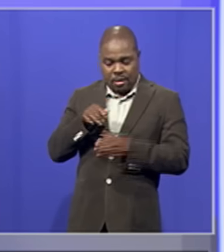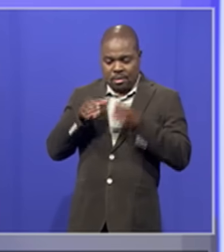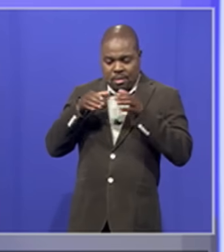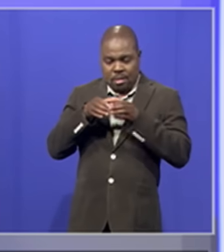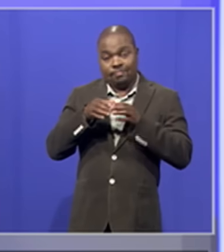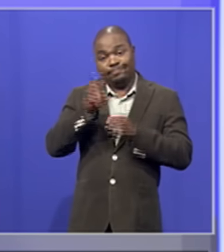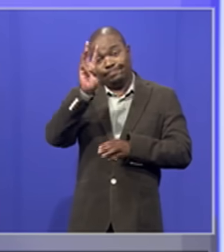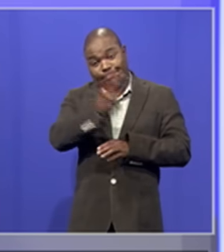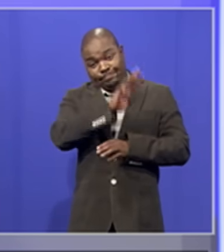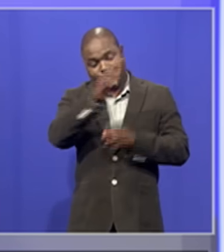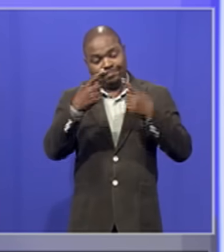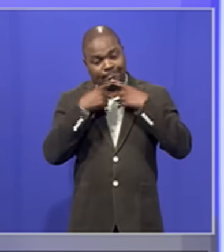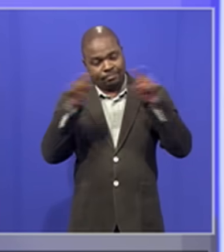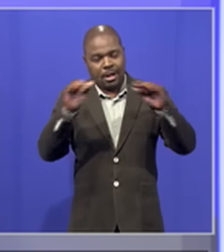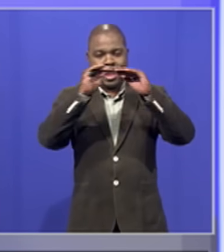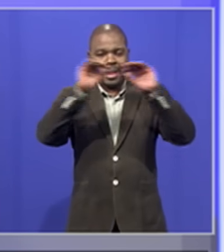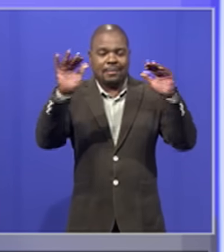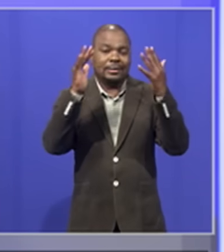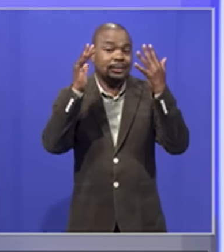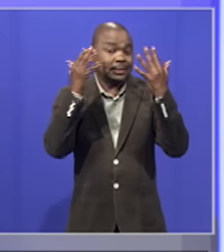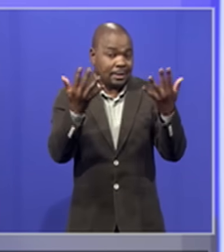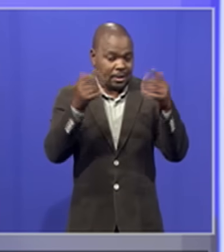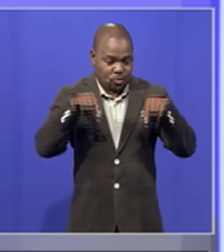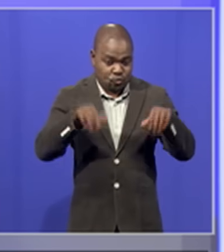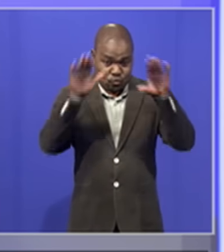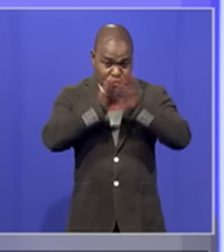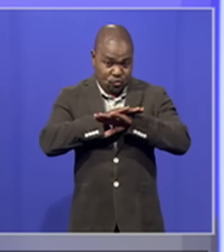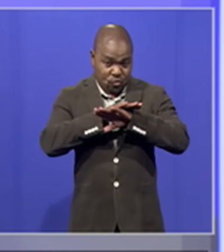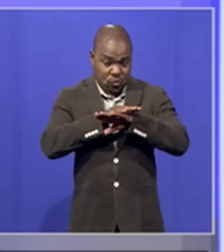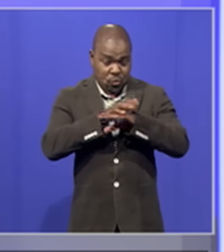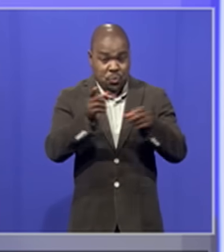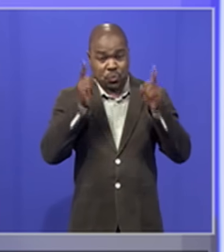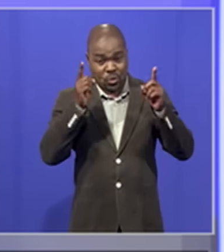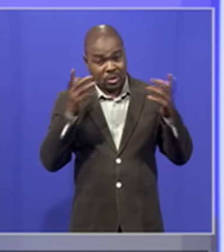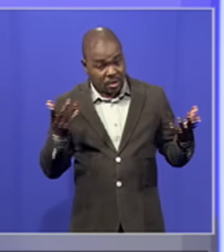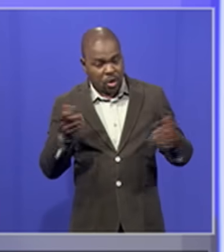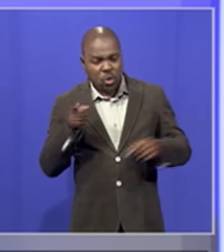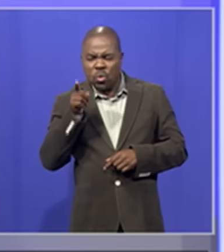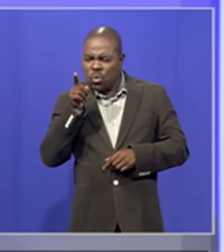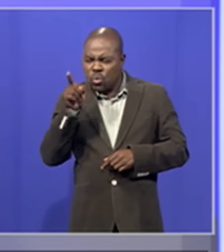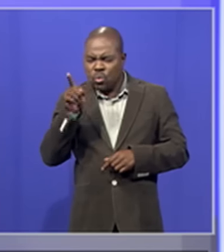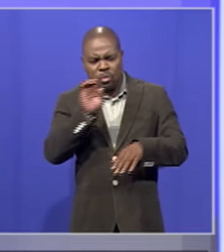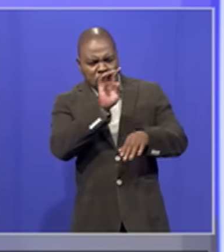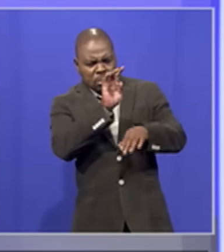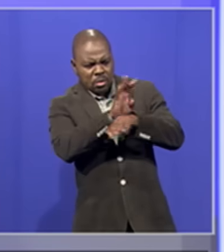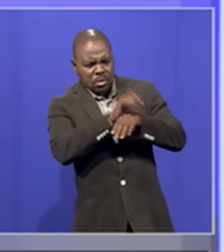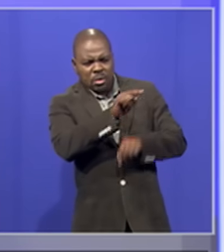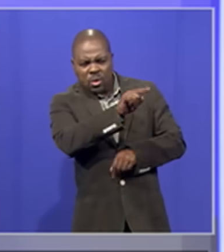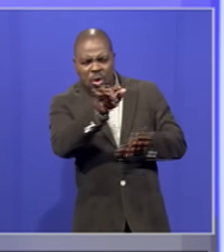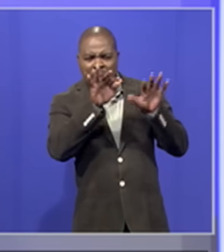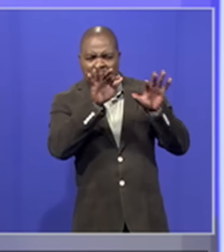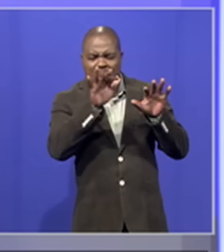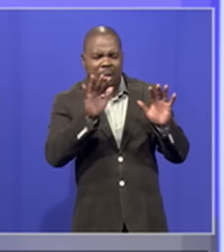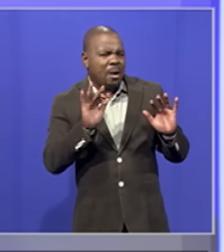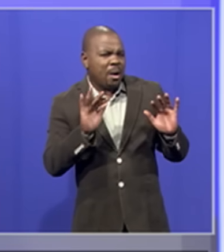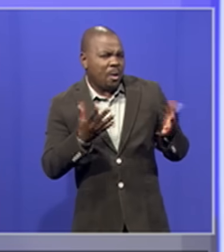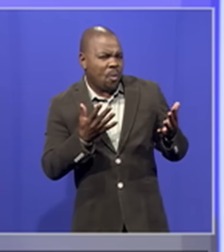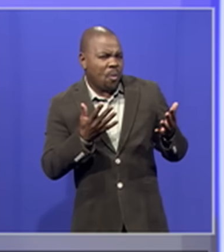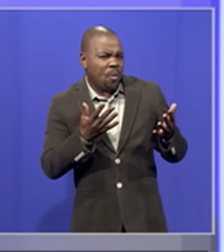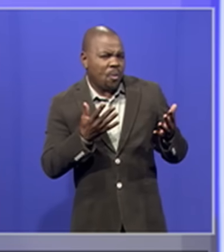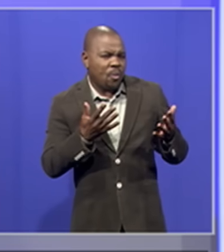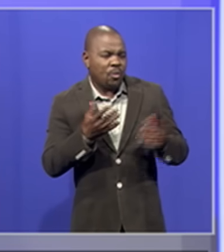sa re lemoša gape ka legato la bo lesome bošegong bja lehono mantšu a lena a ile ge le fa molaetša go